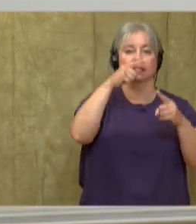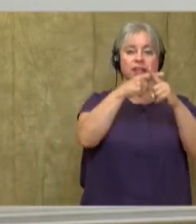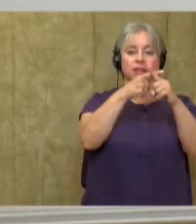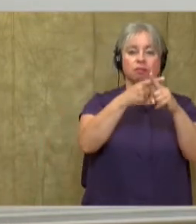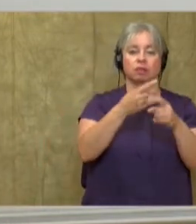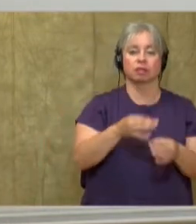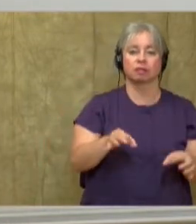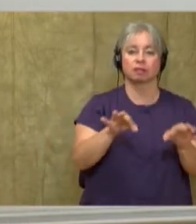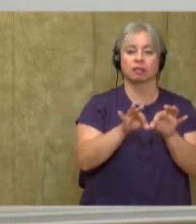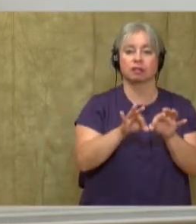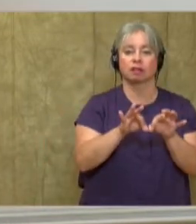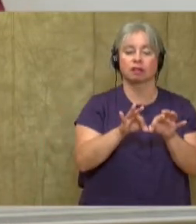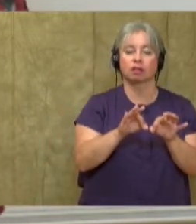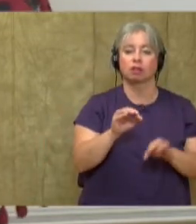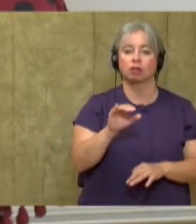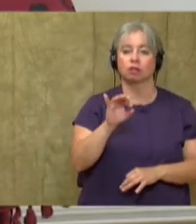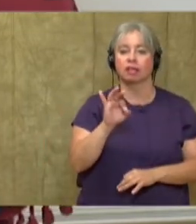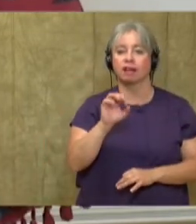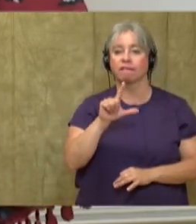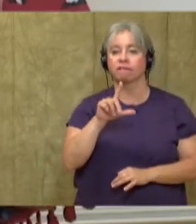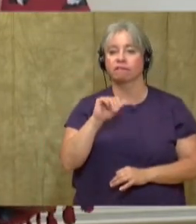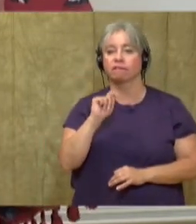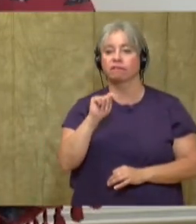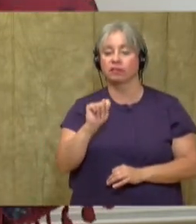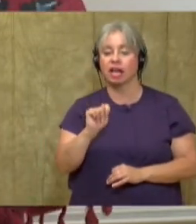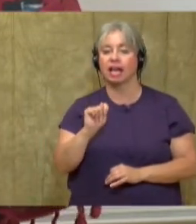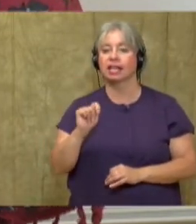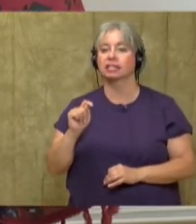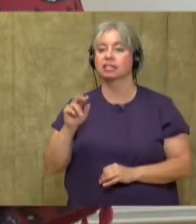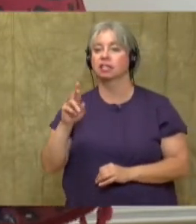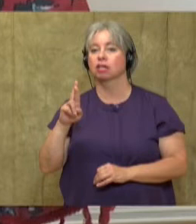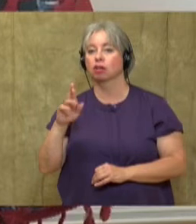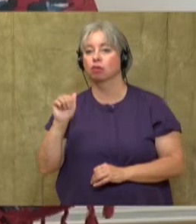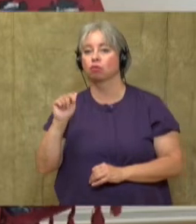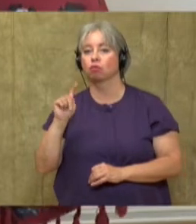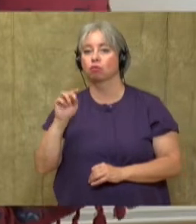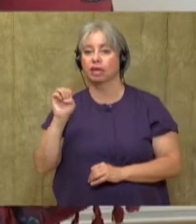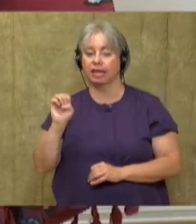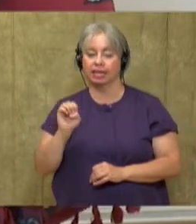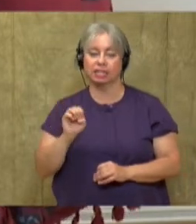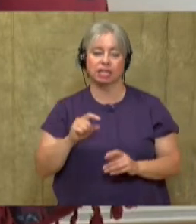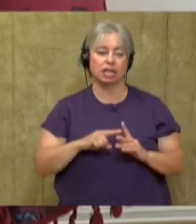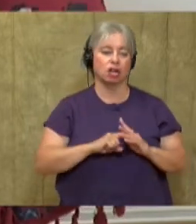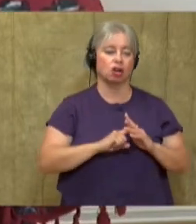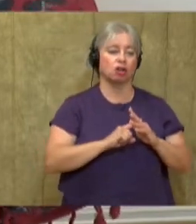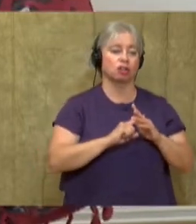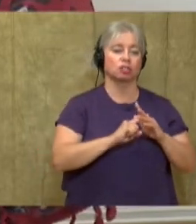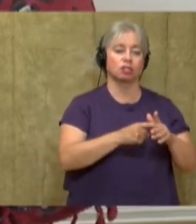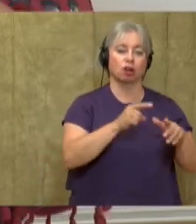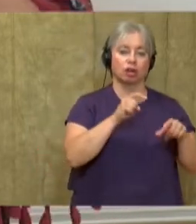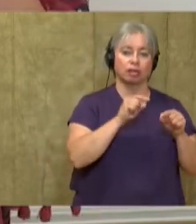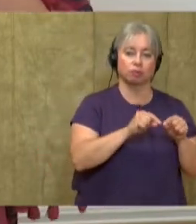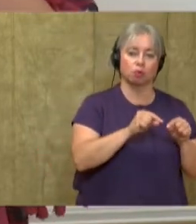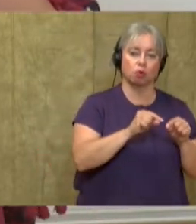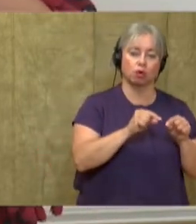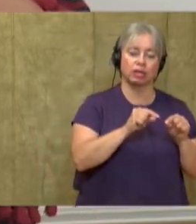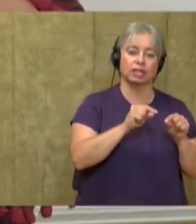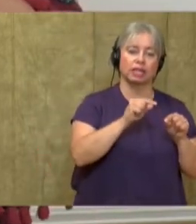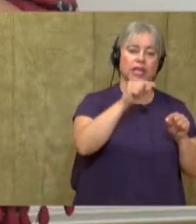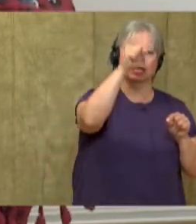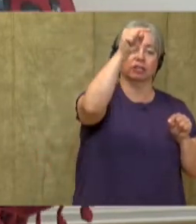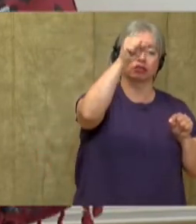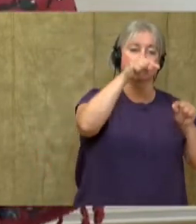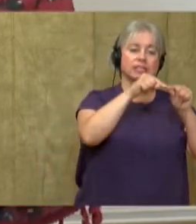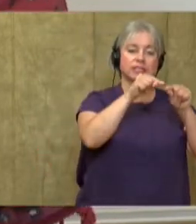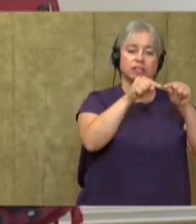or the flat rate sometimes we call it, because it's where we start, our starting point, and then what is it increasing to, or what is it